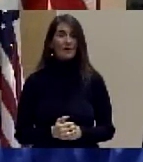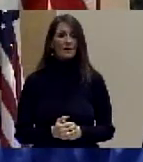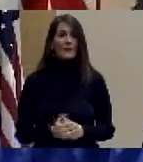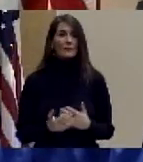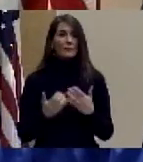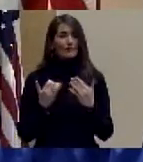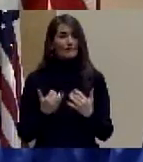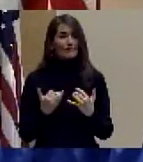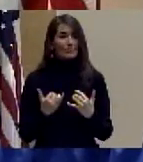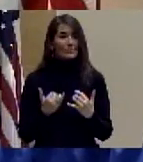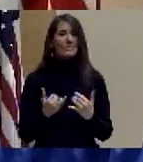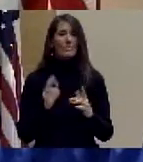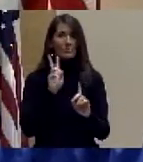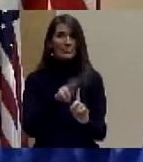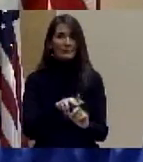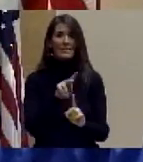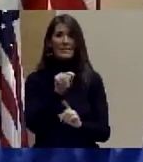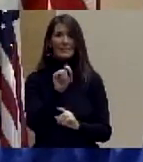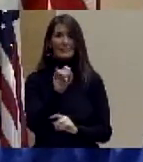directed Tim Keefe,